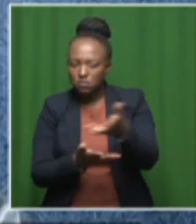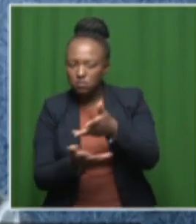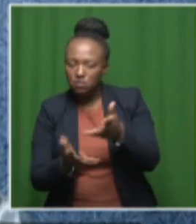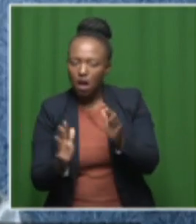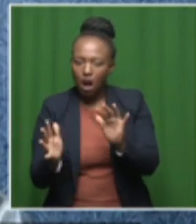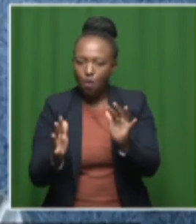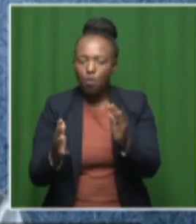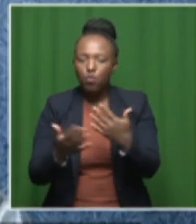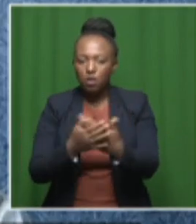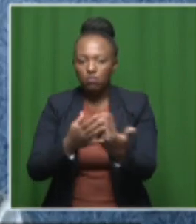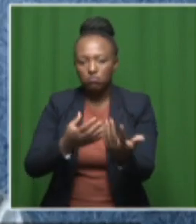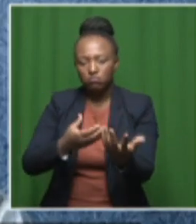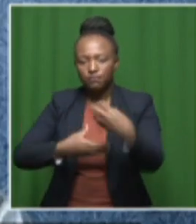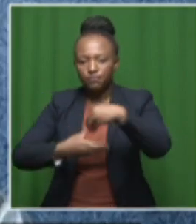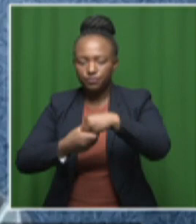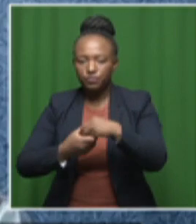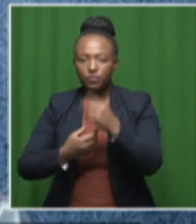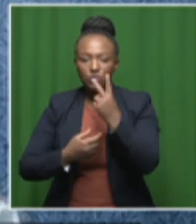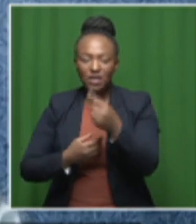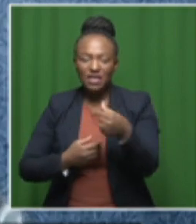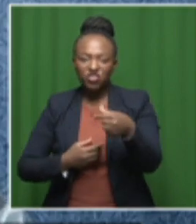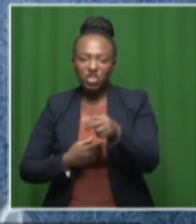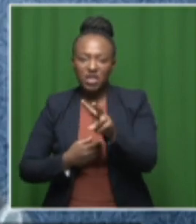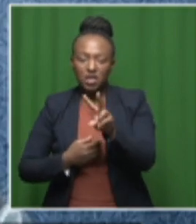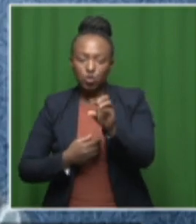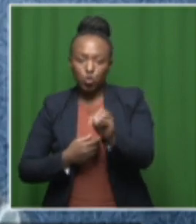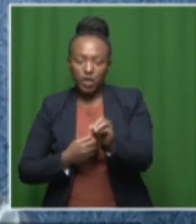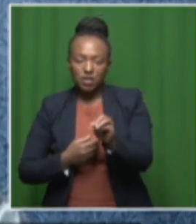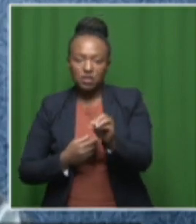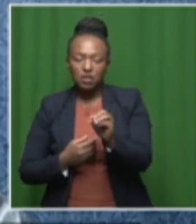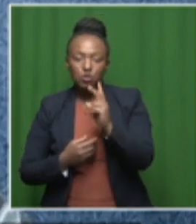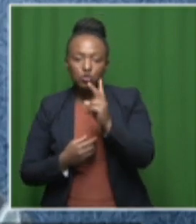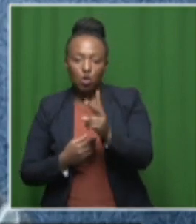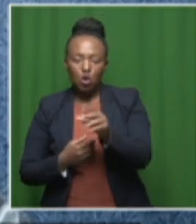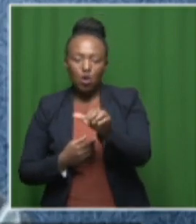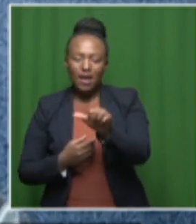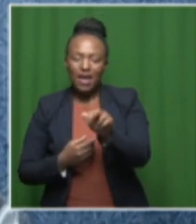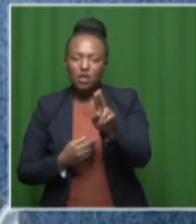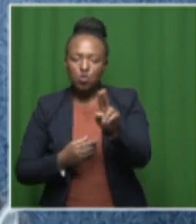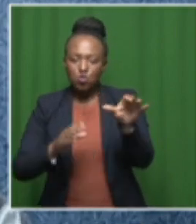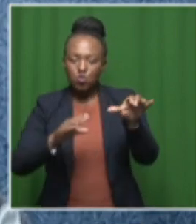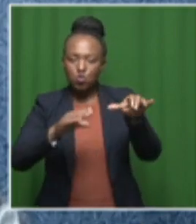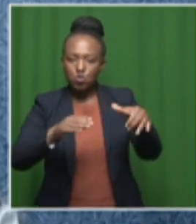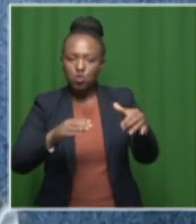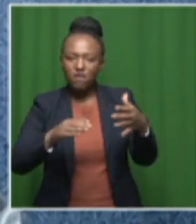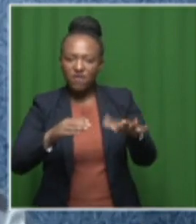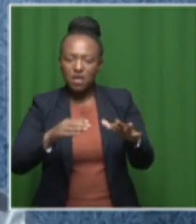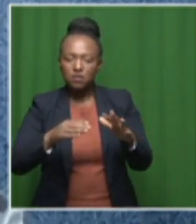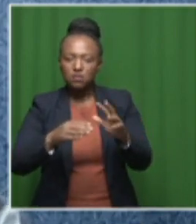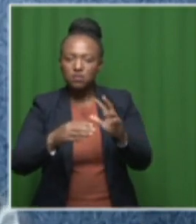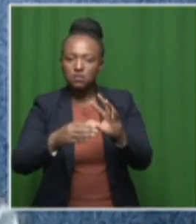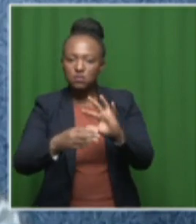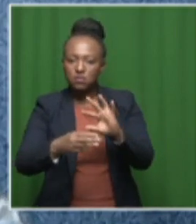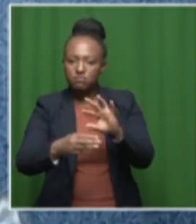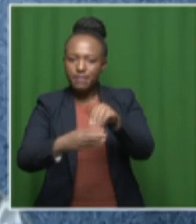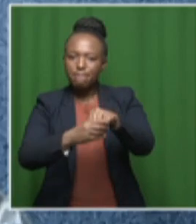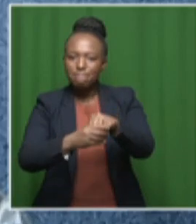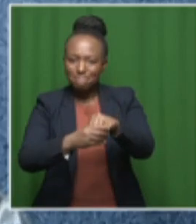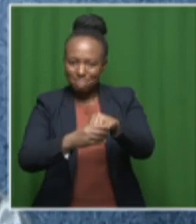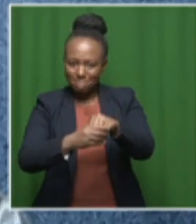for example, in the G20 recently, the African Union just got a seat at the table. So having said